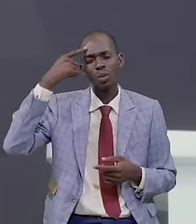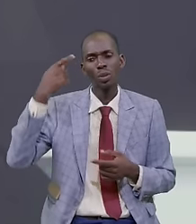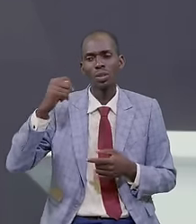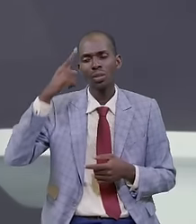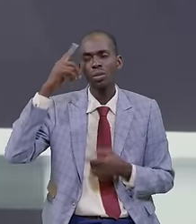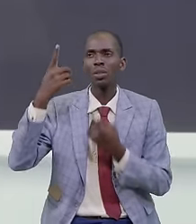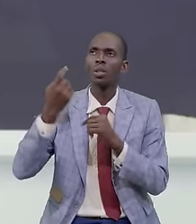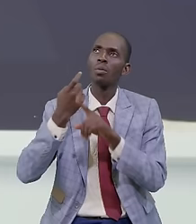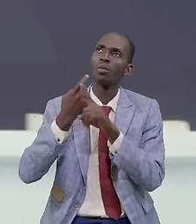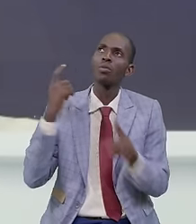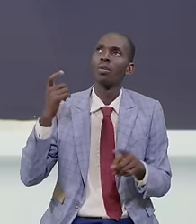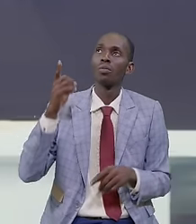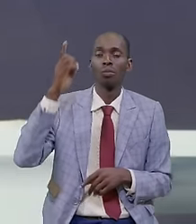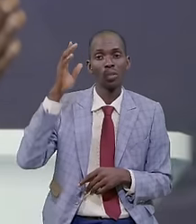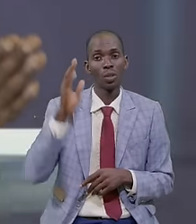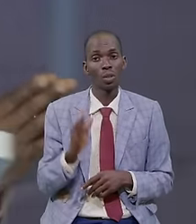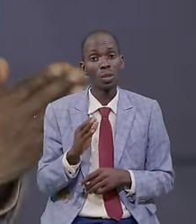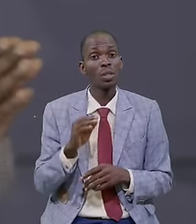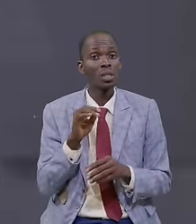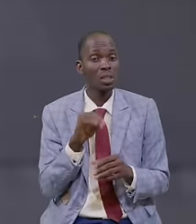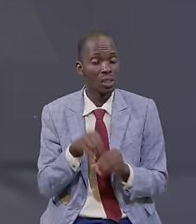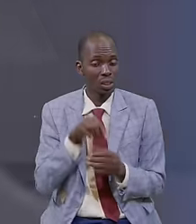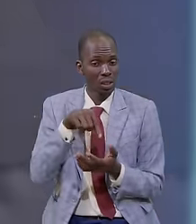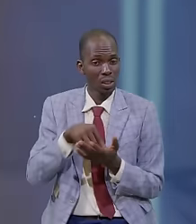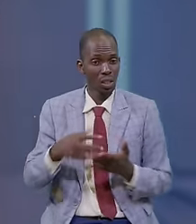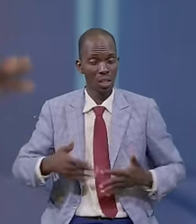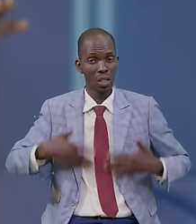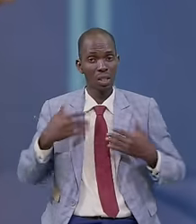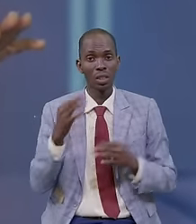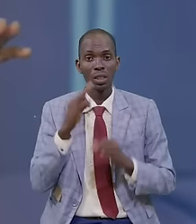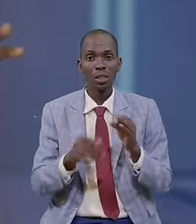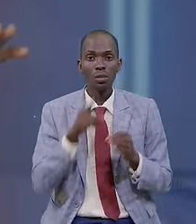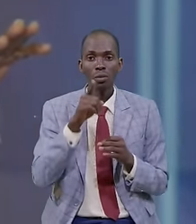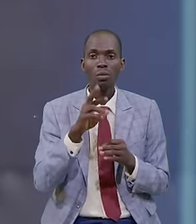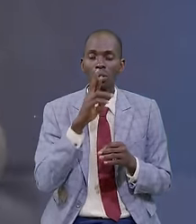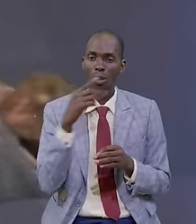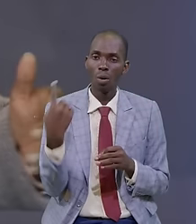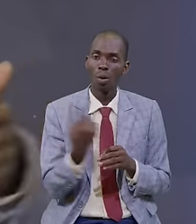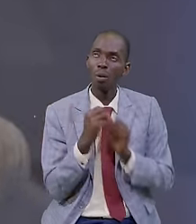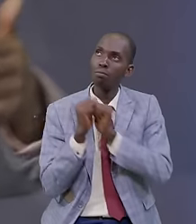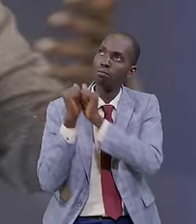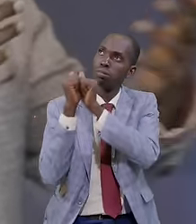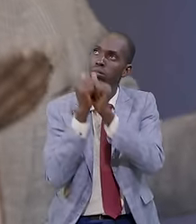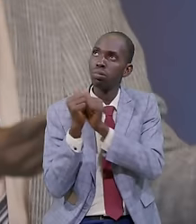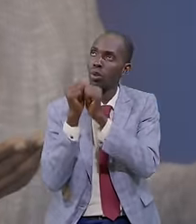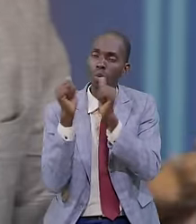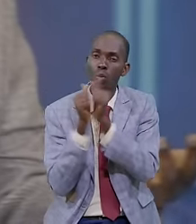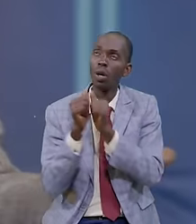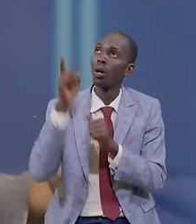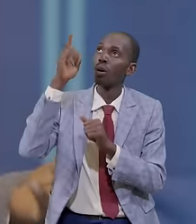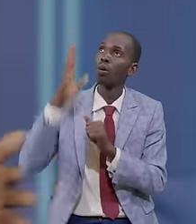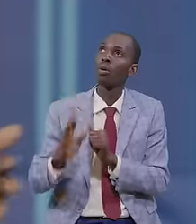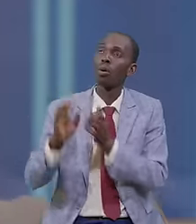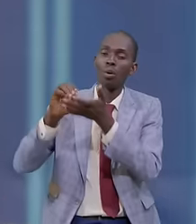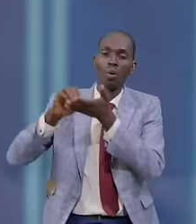you go through life in partnership with the revelation of God, who knows all